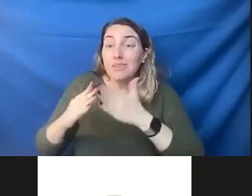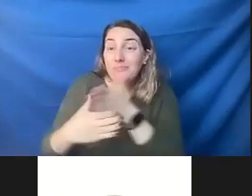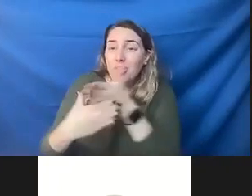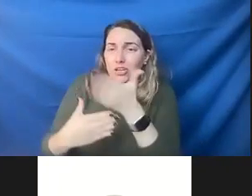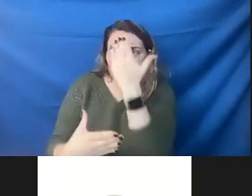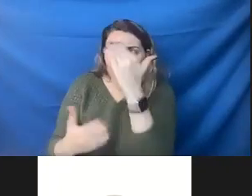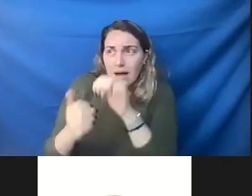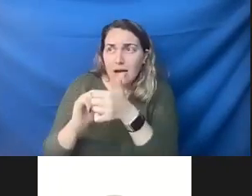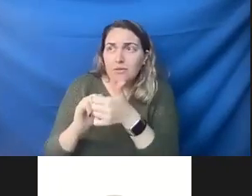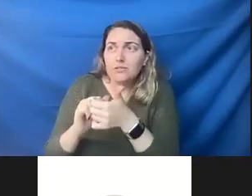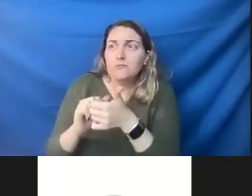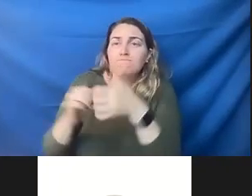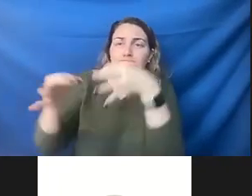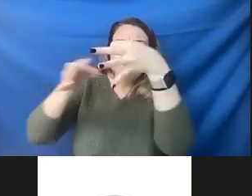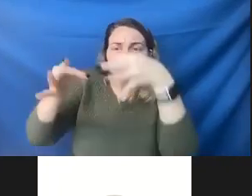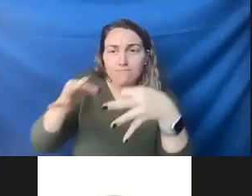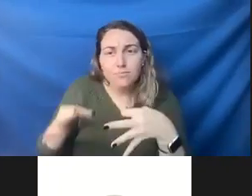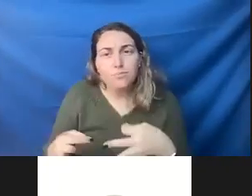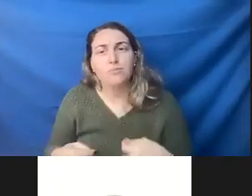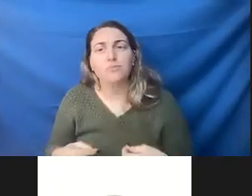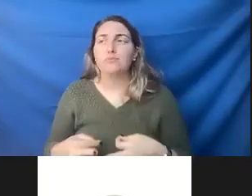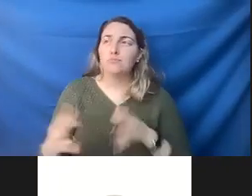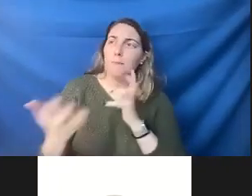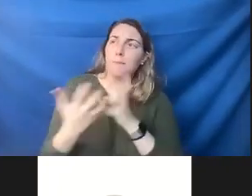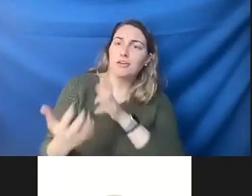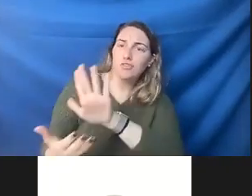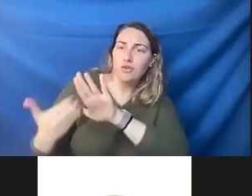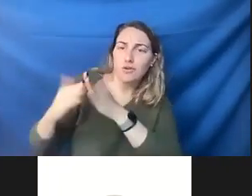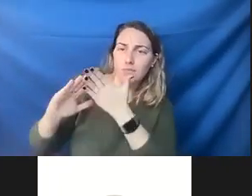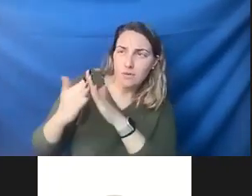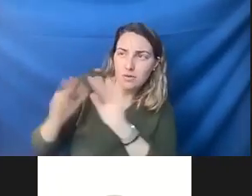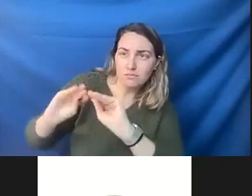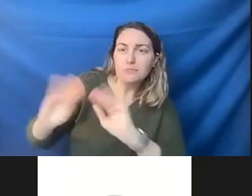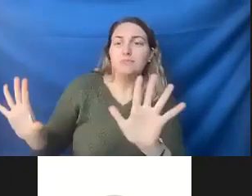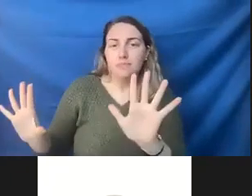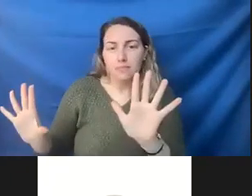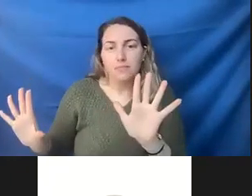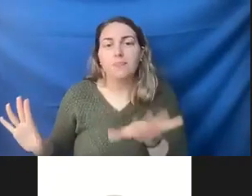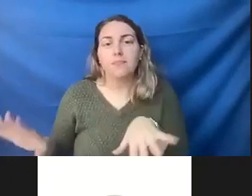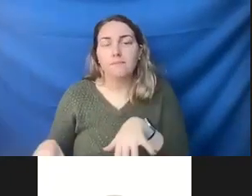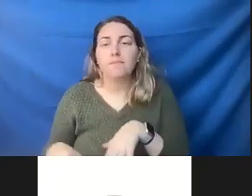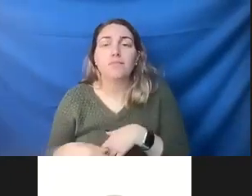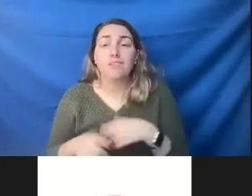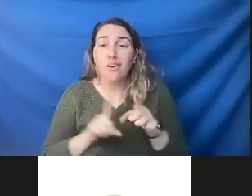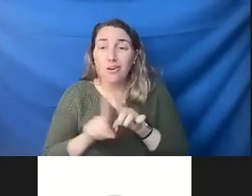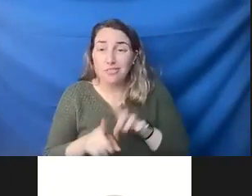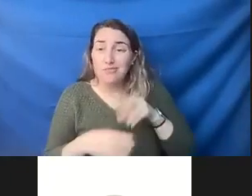in ways that will resonate specifically with their neighbors and how to amplify education efforts through person-to-person